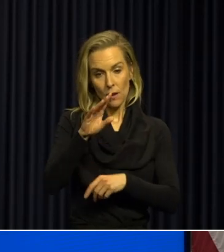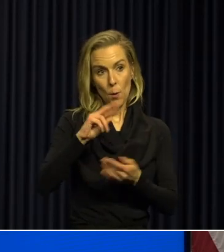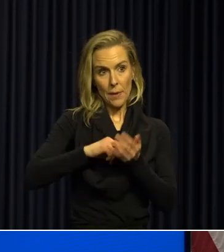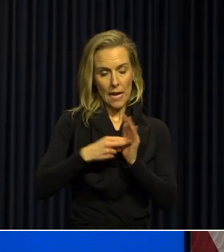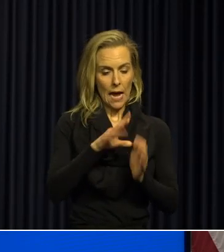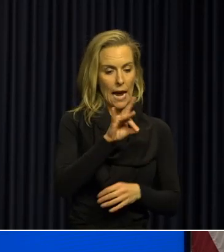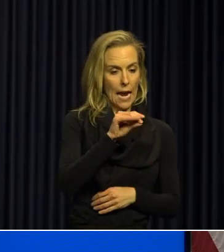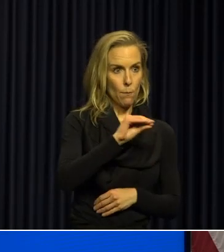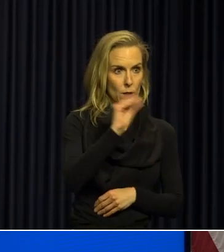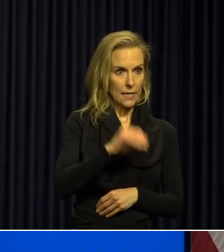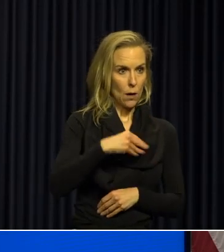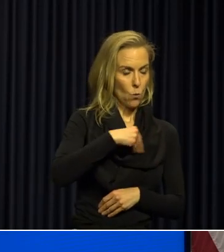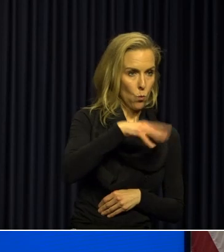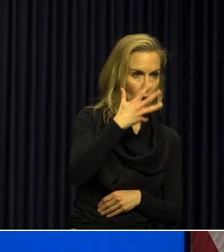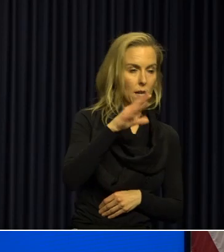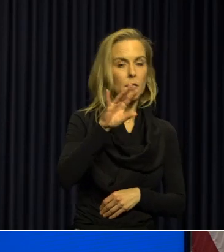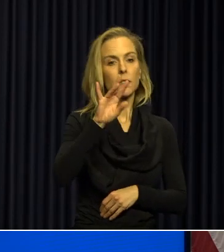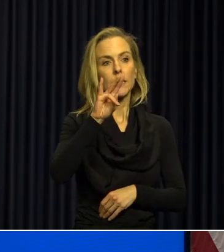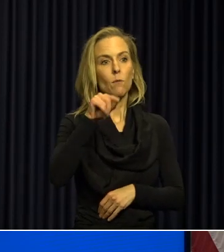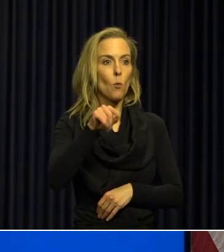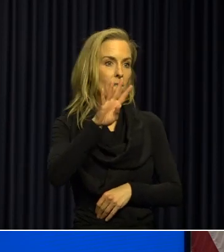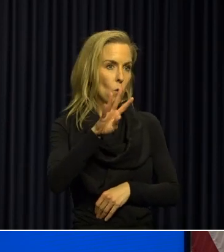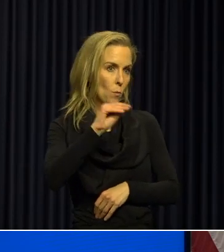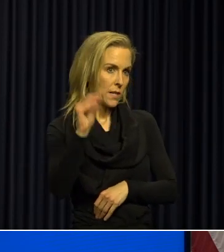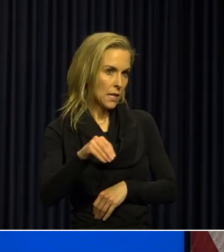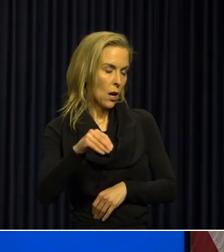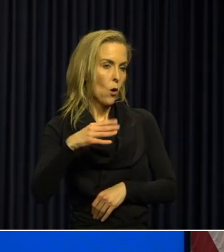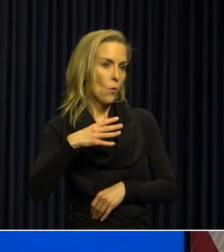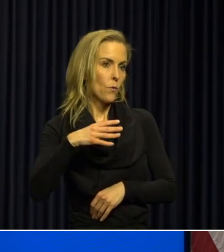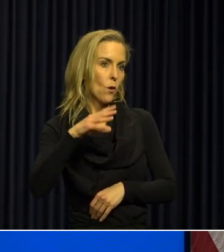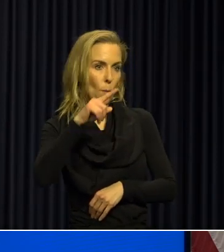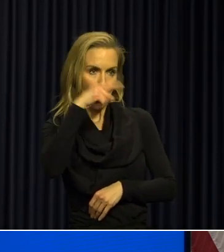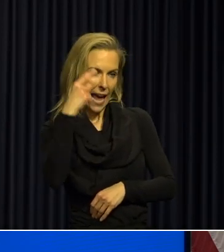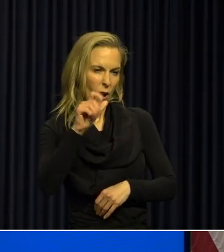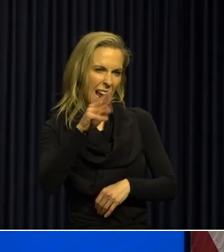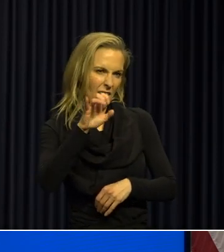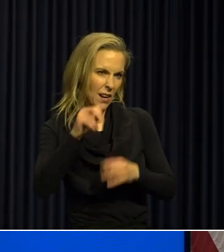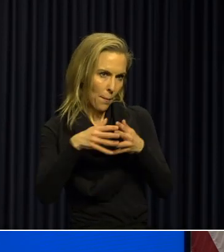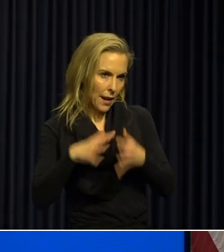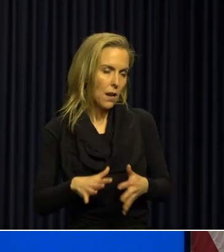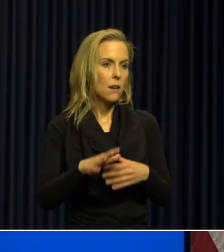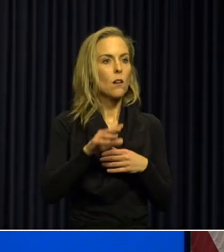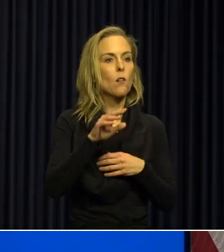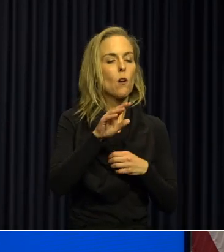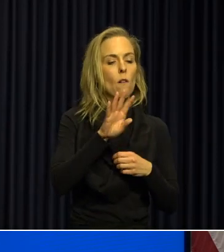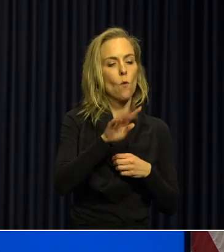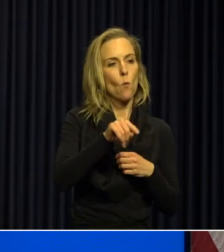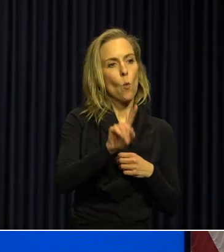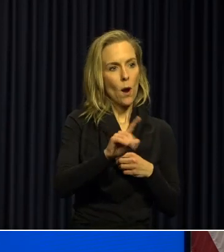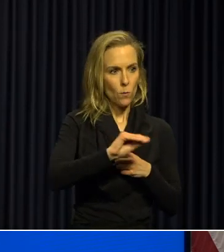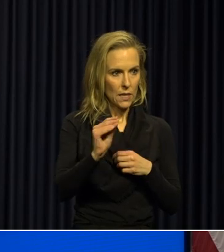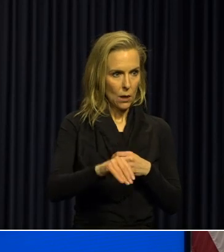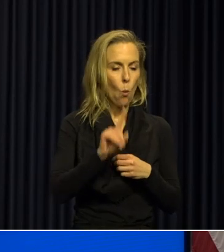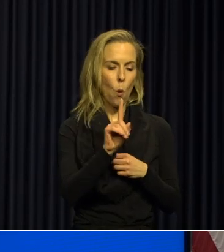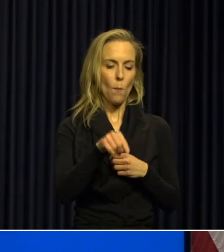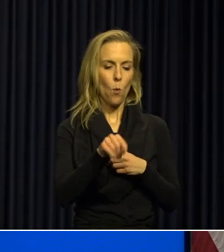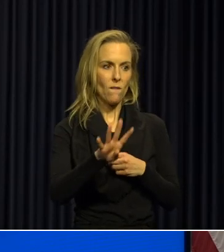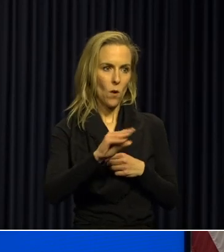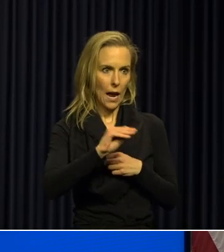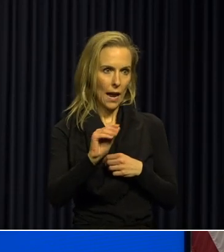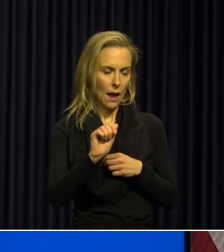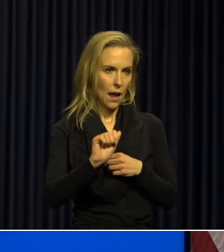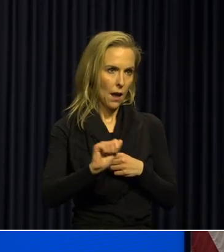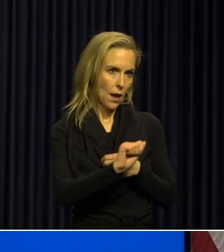white, 17.14% black or African American, 1.71% Asian, and about 1%